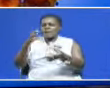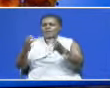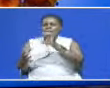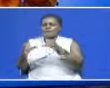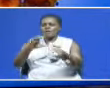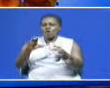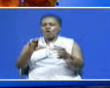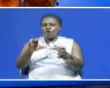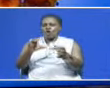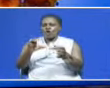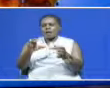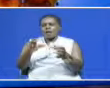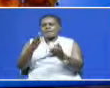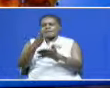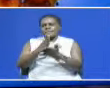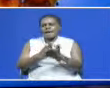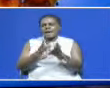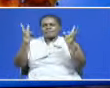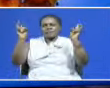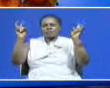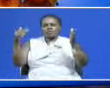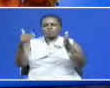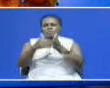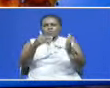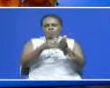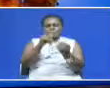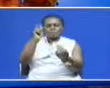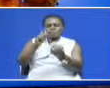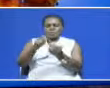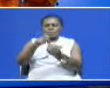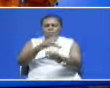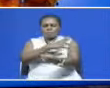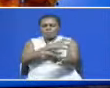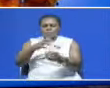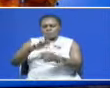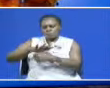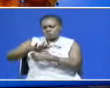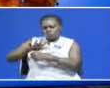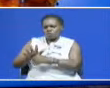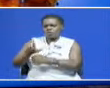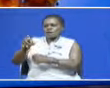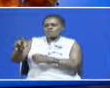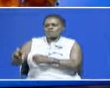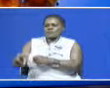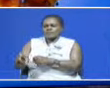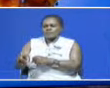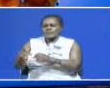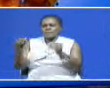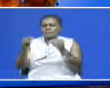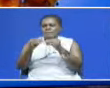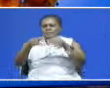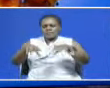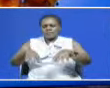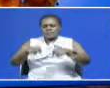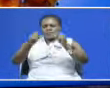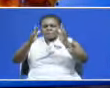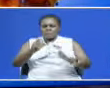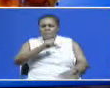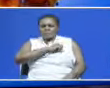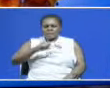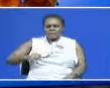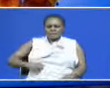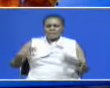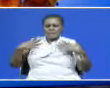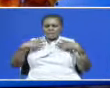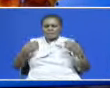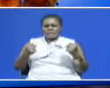are among issues hindering the country's testing capacity for COVID-19. In a meeting chaired by the Senate Health